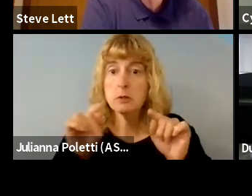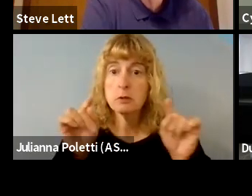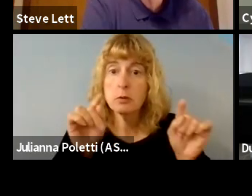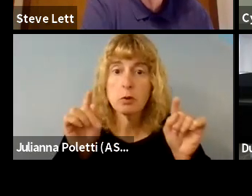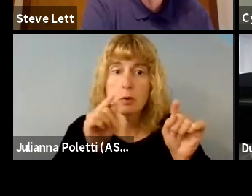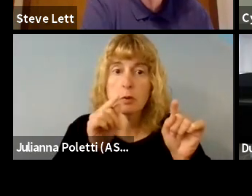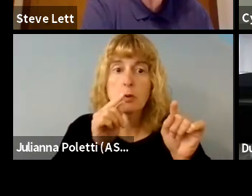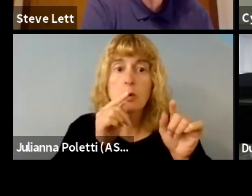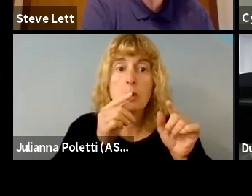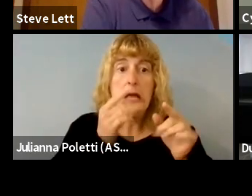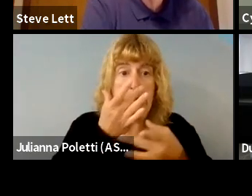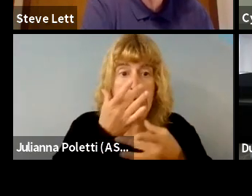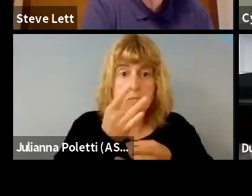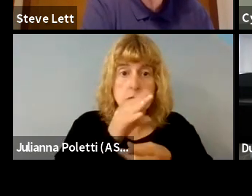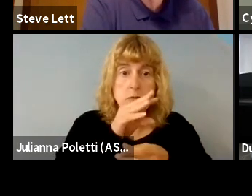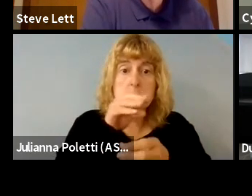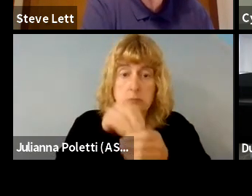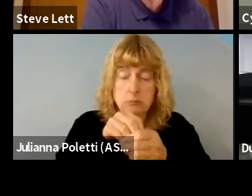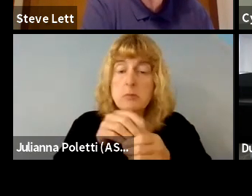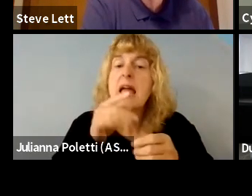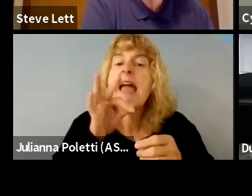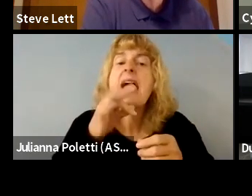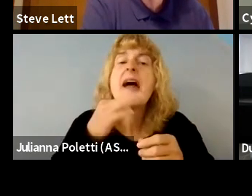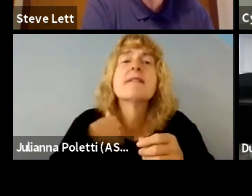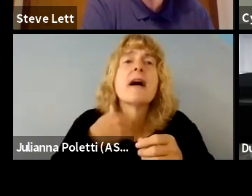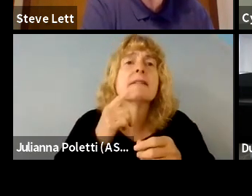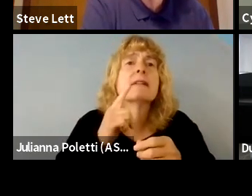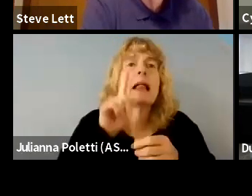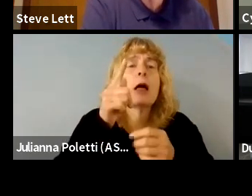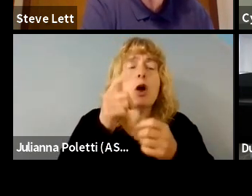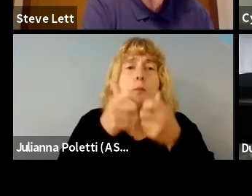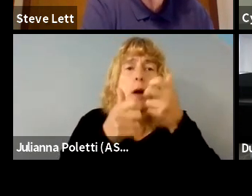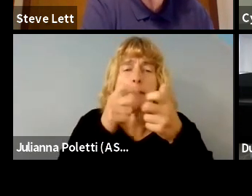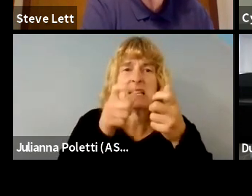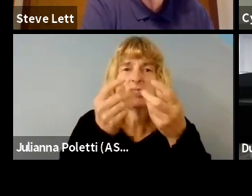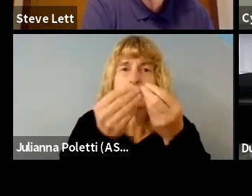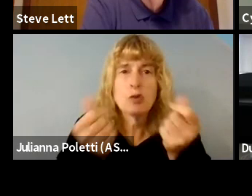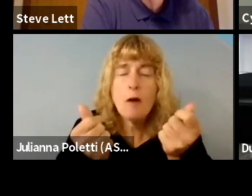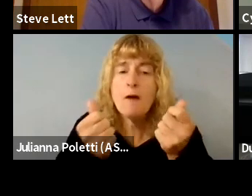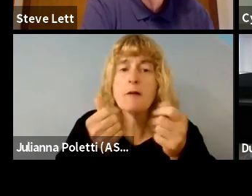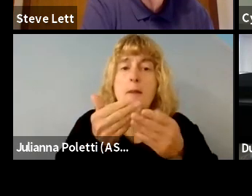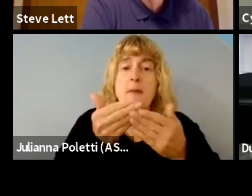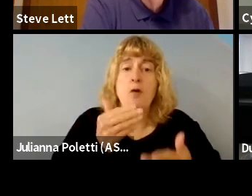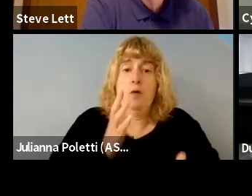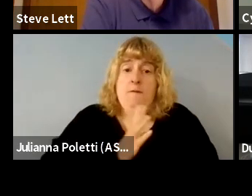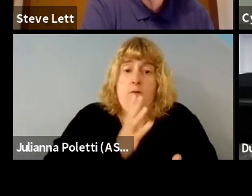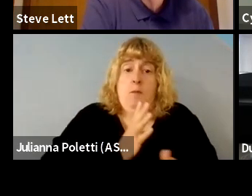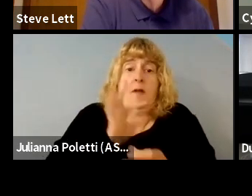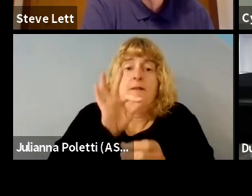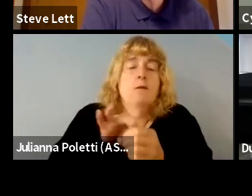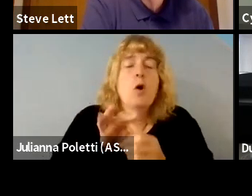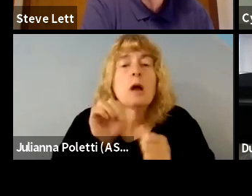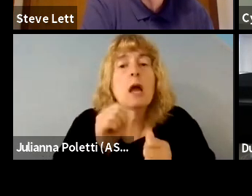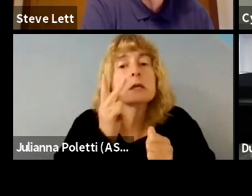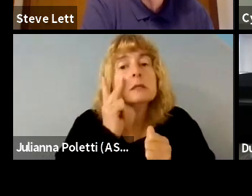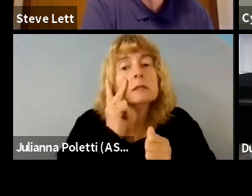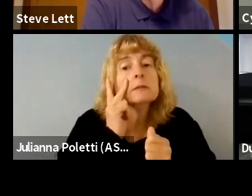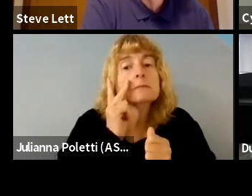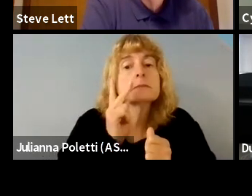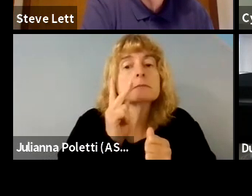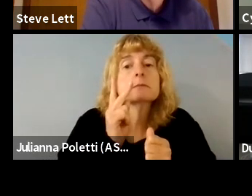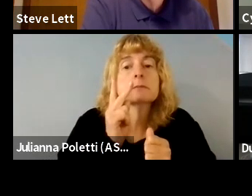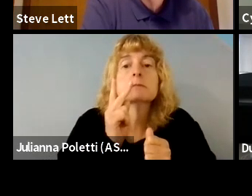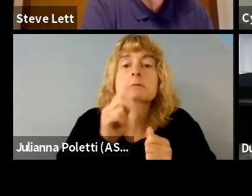dissolve before we make a formal vote on this motion. I wonder if we could try to just get a straw poll or see who